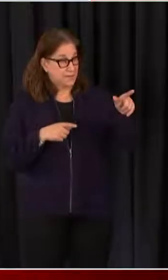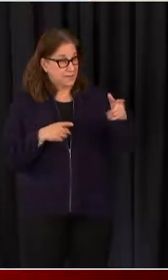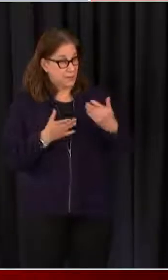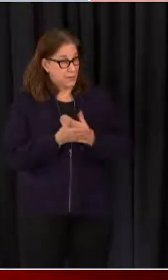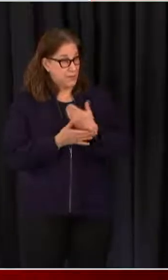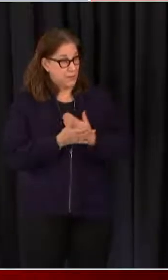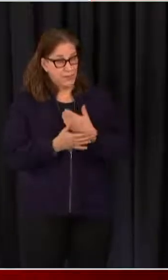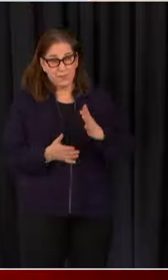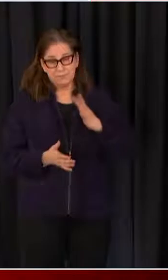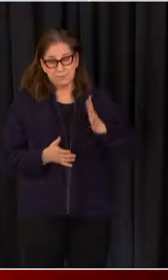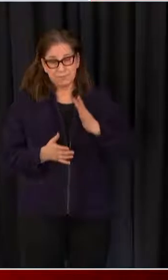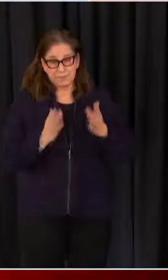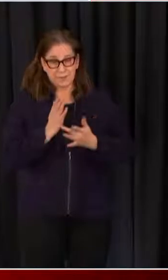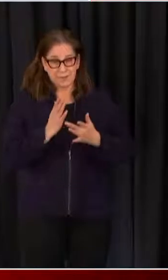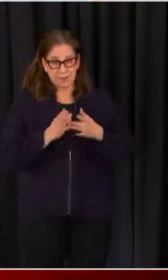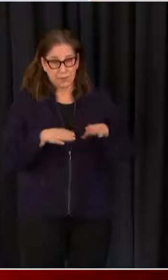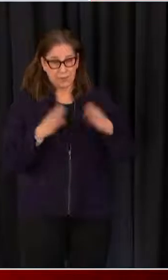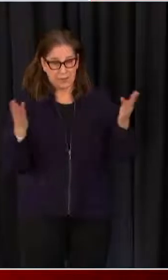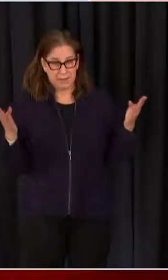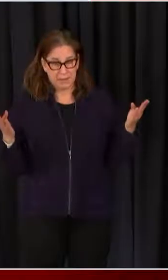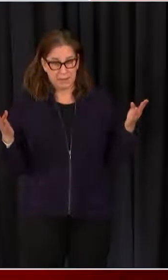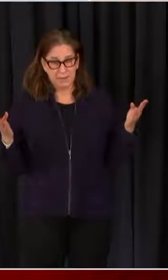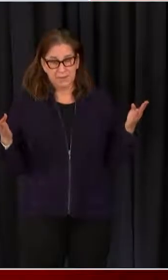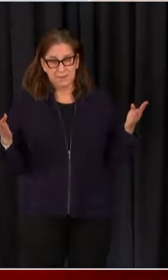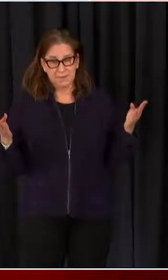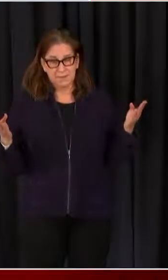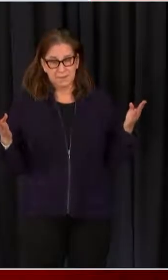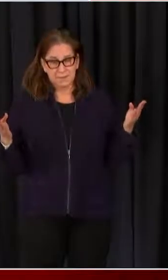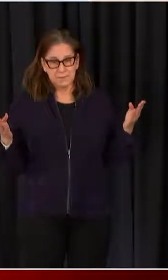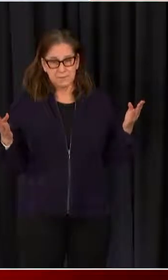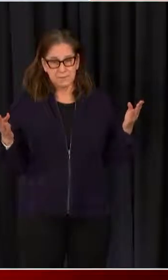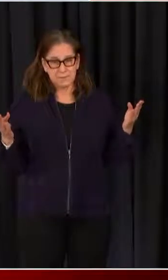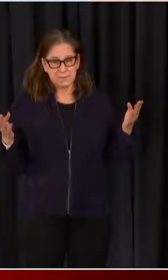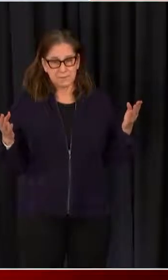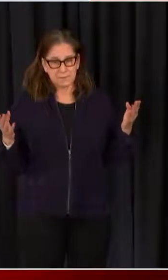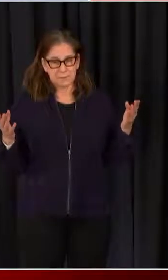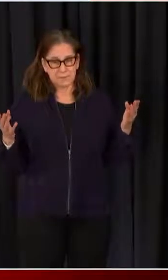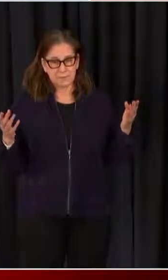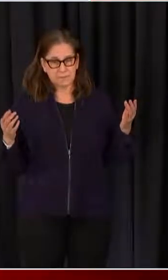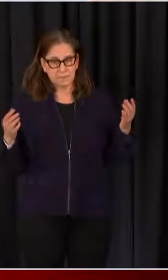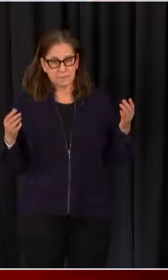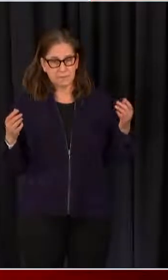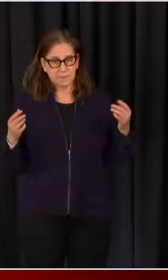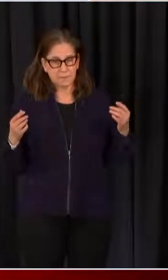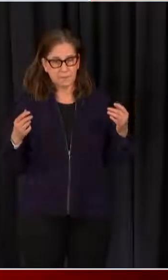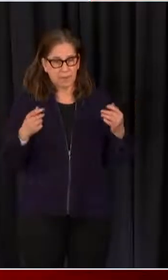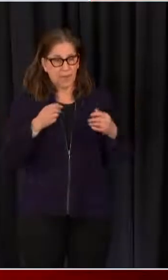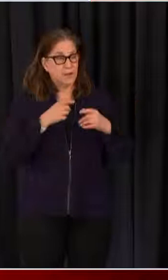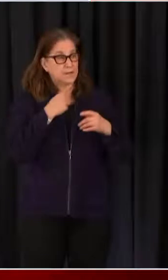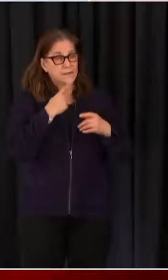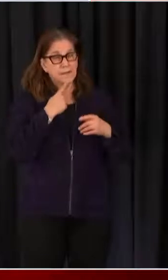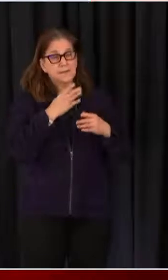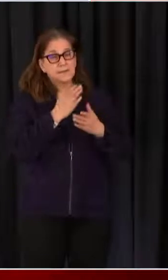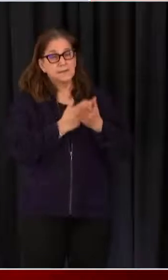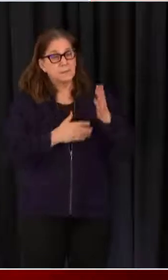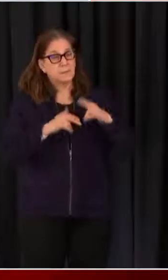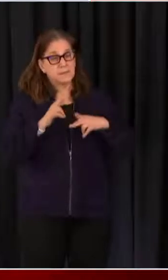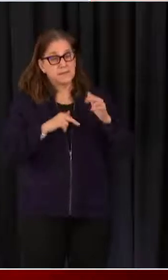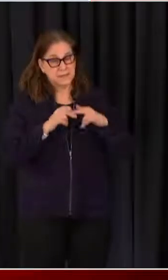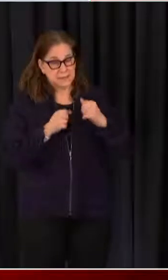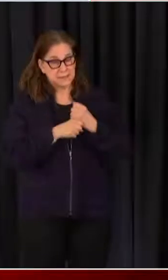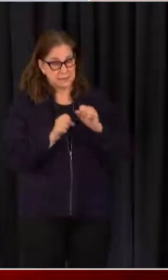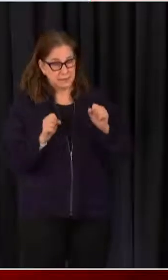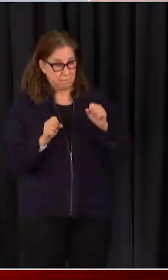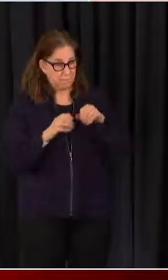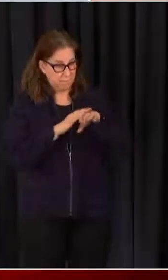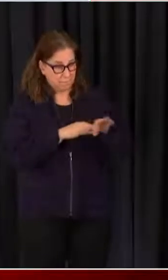but not safe to go outside to a baseball game in some limited capacity? Well, I would say to them